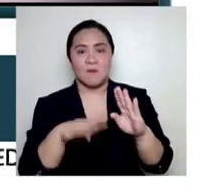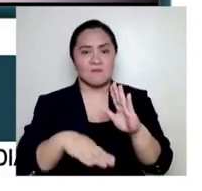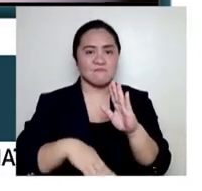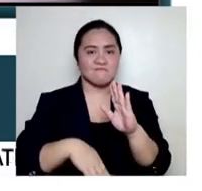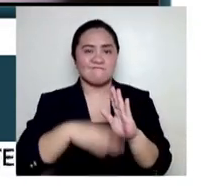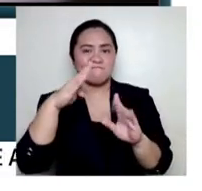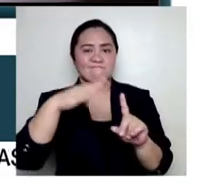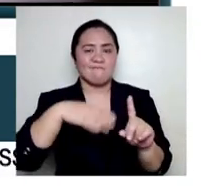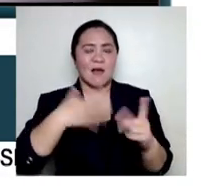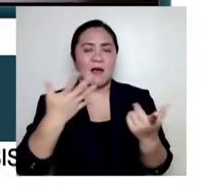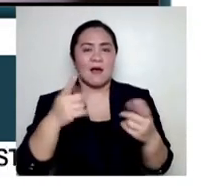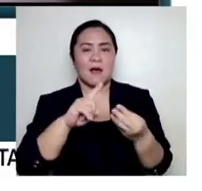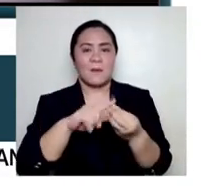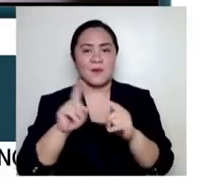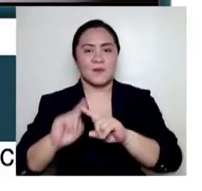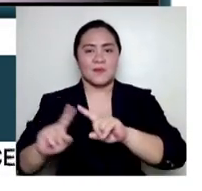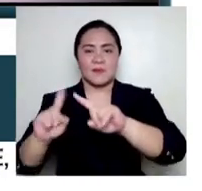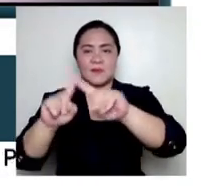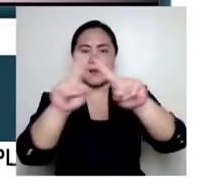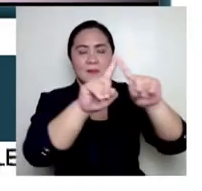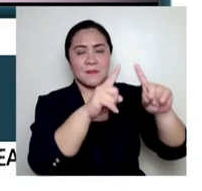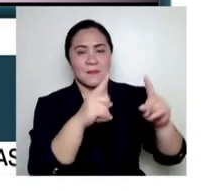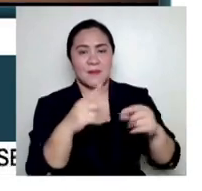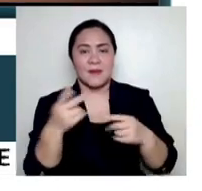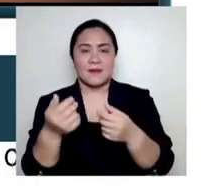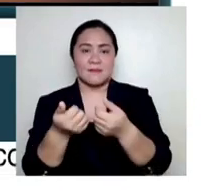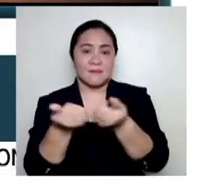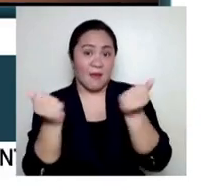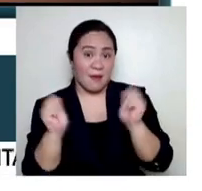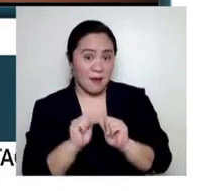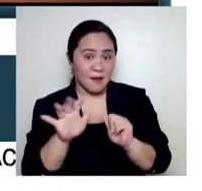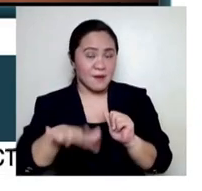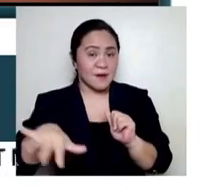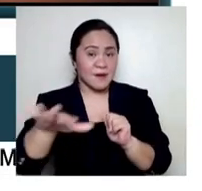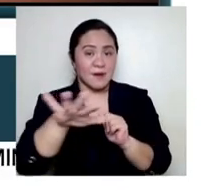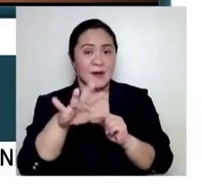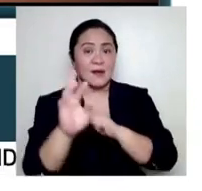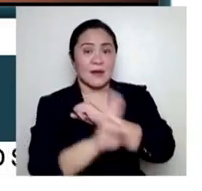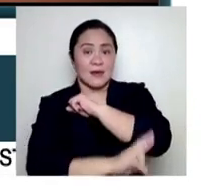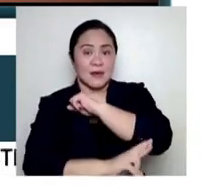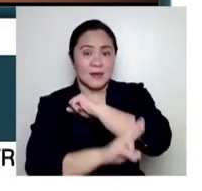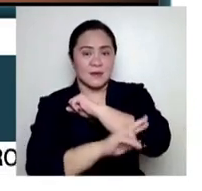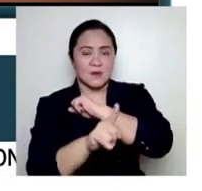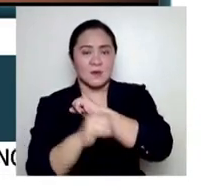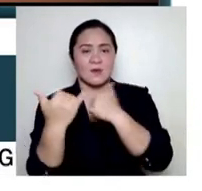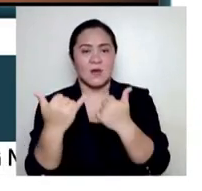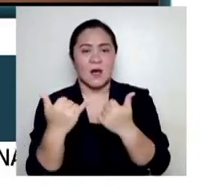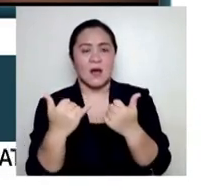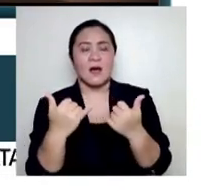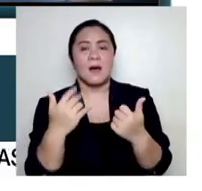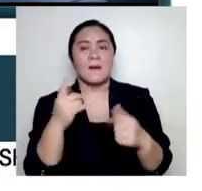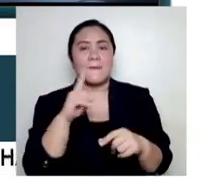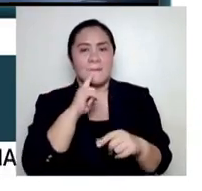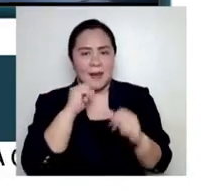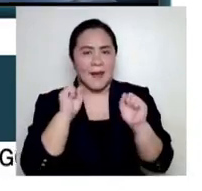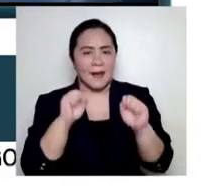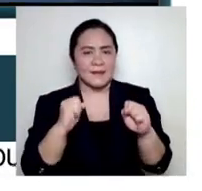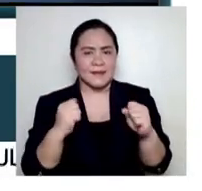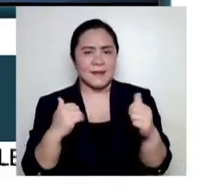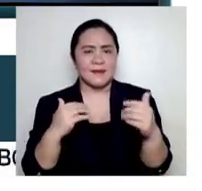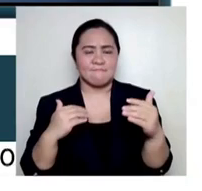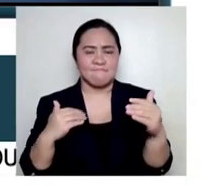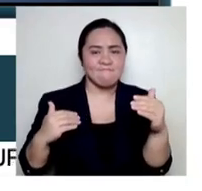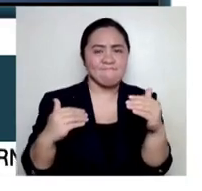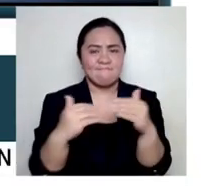vaccinations in the various areas here in the entire region, I believe and we are upbeat and positive that we will be able